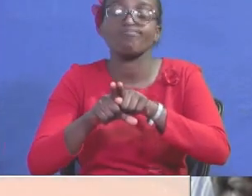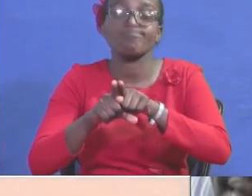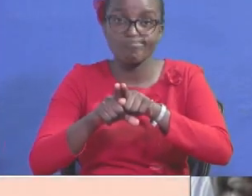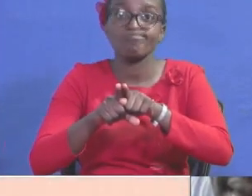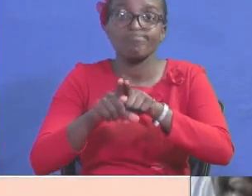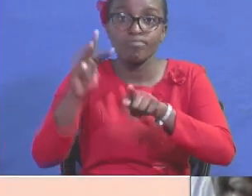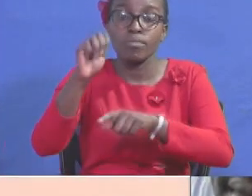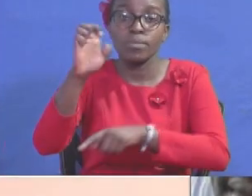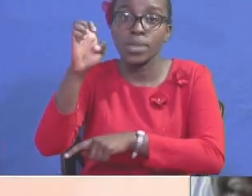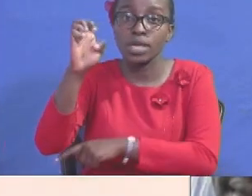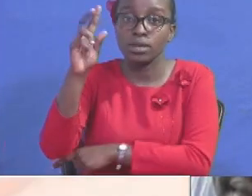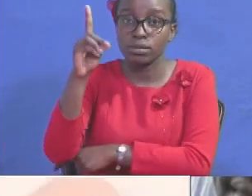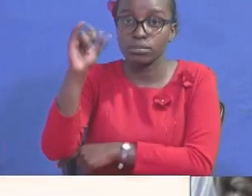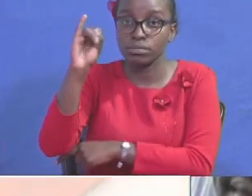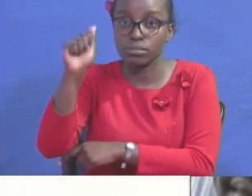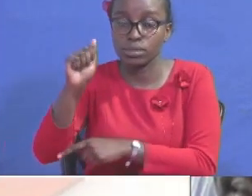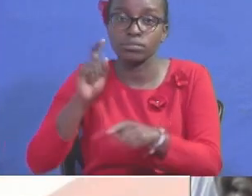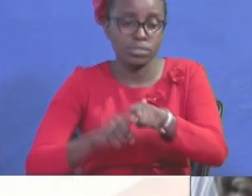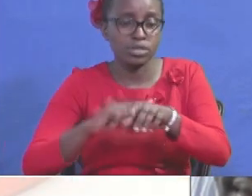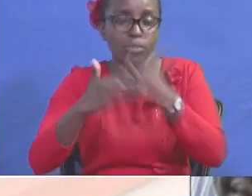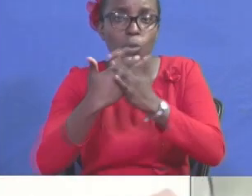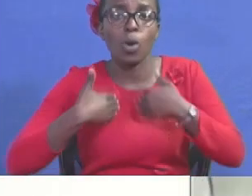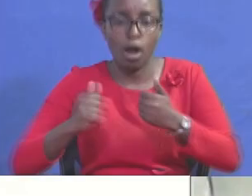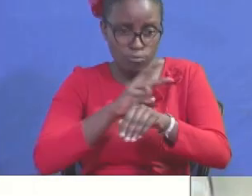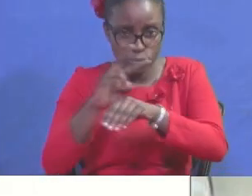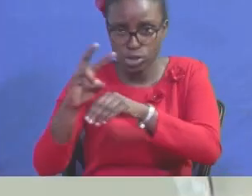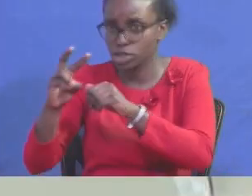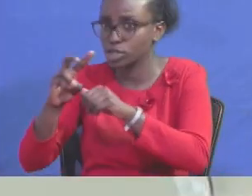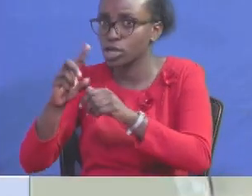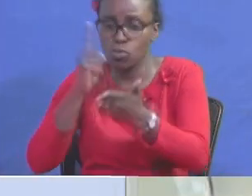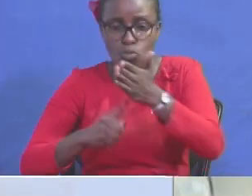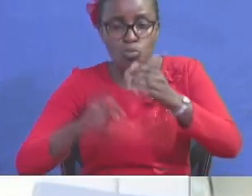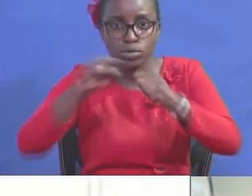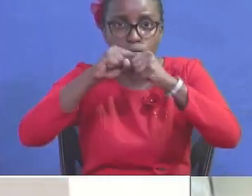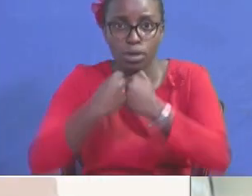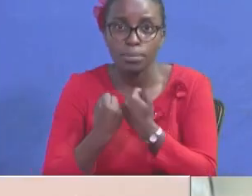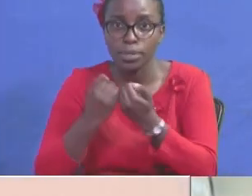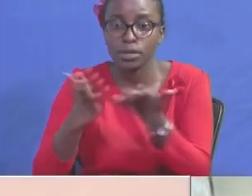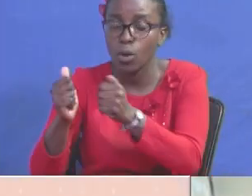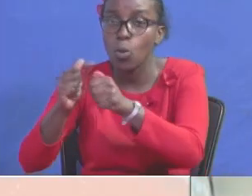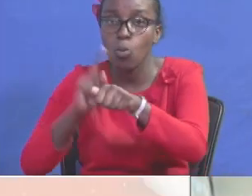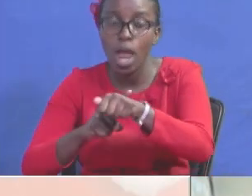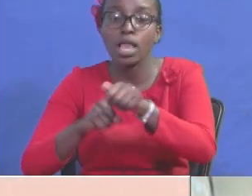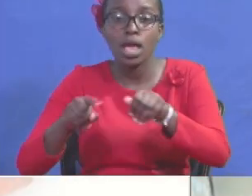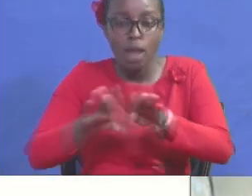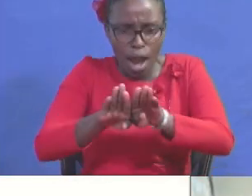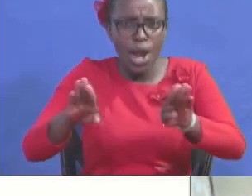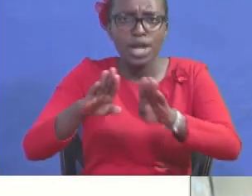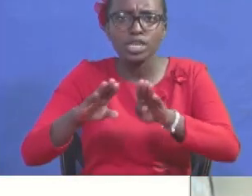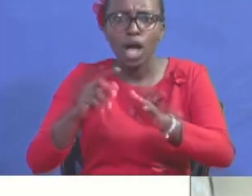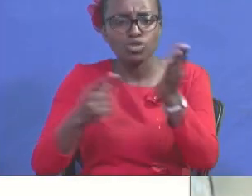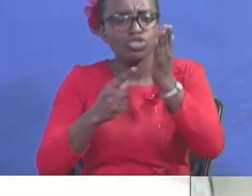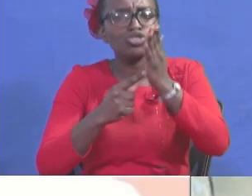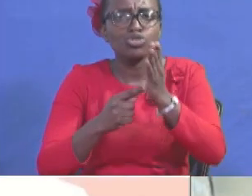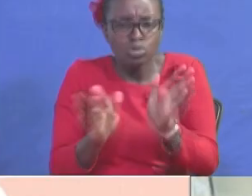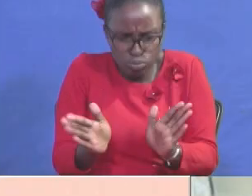prepare advisory for government. And we can look at this, what's happening. I think you can work with us as experts in that area. You give us the technical advice, we prepare